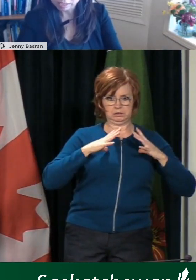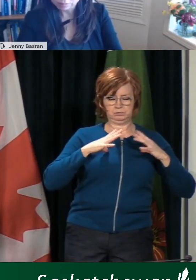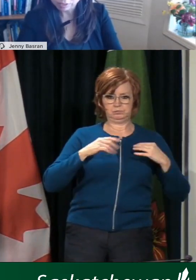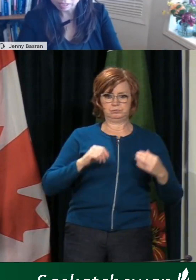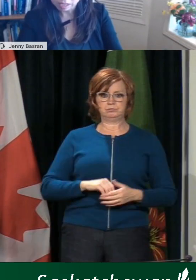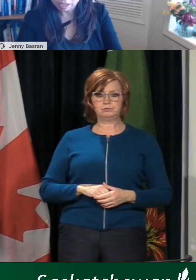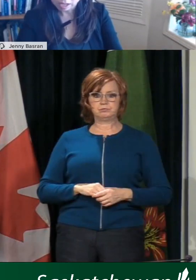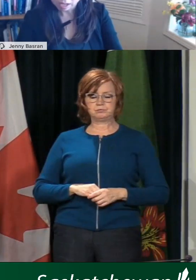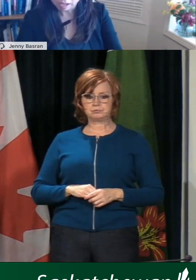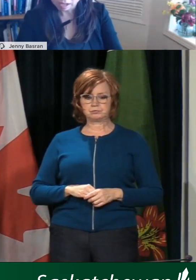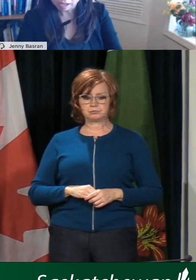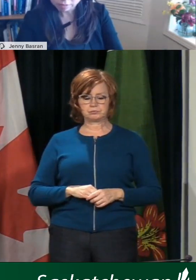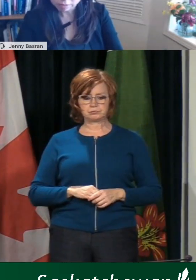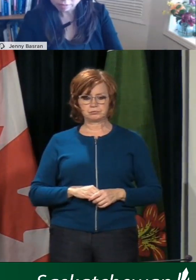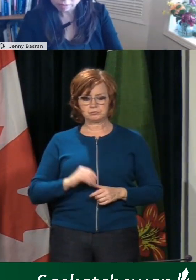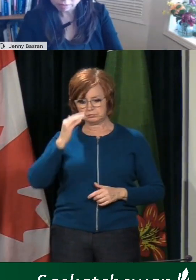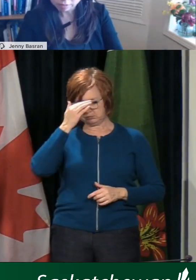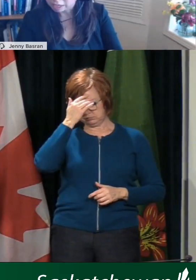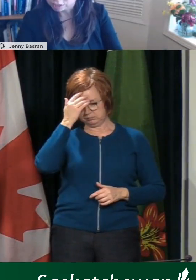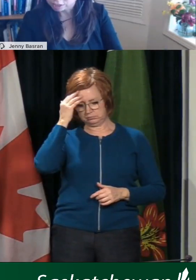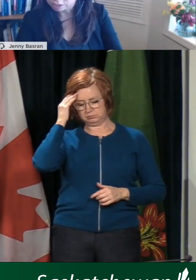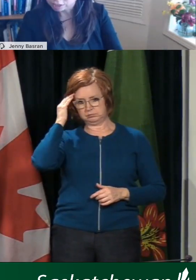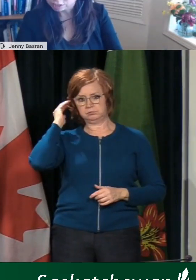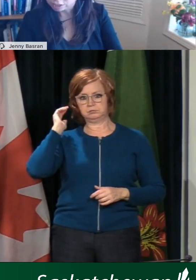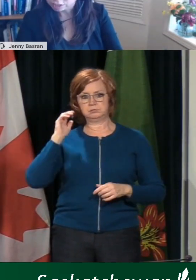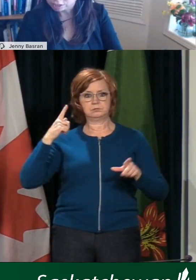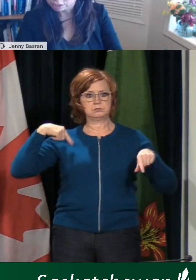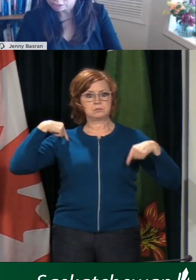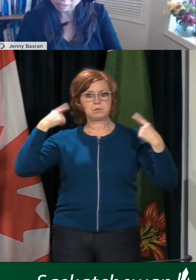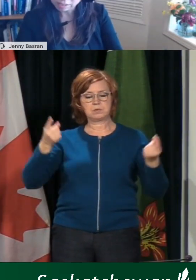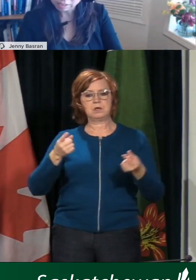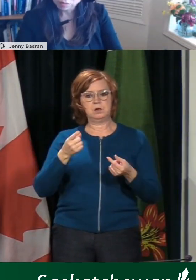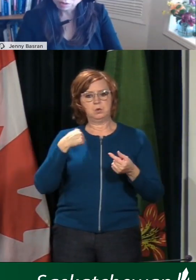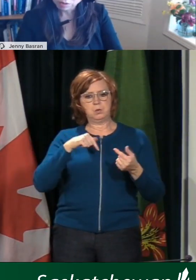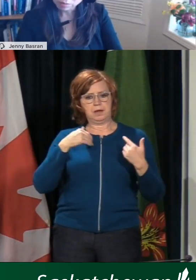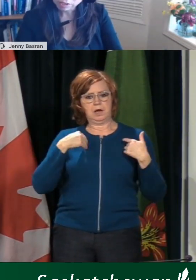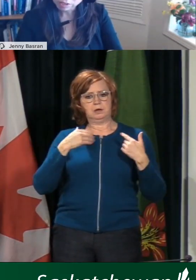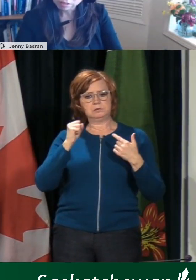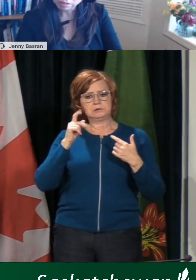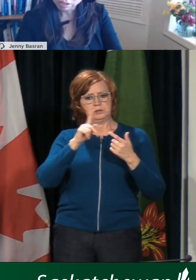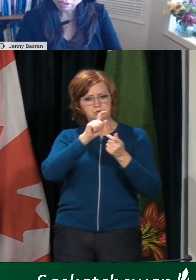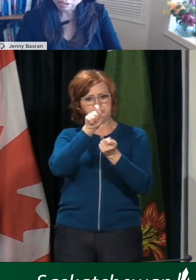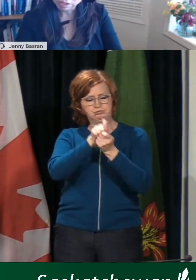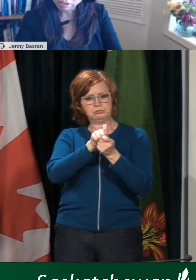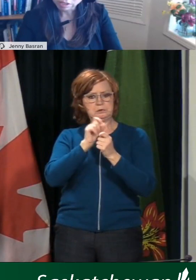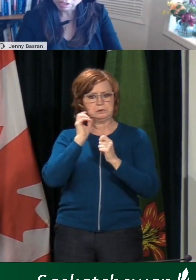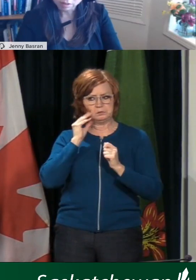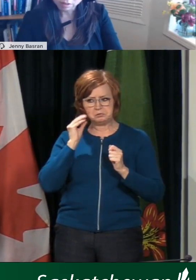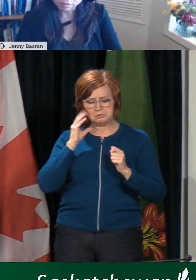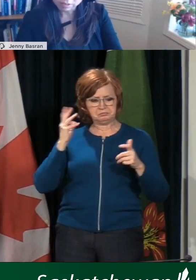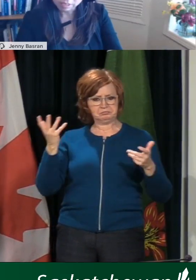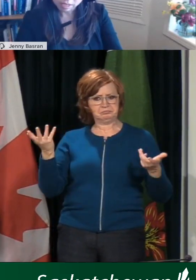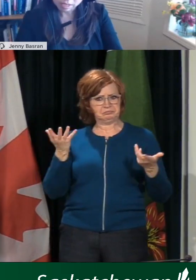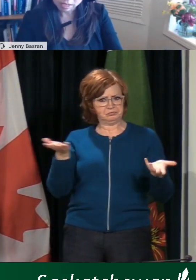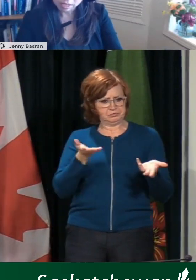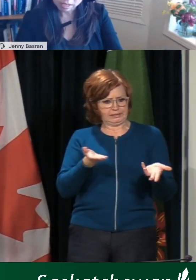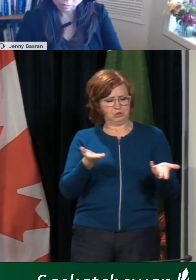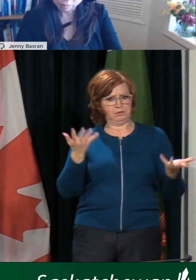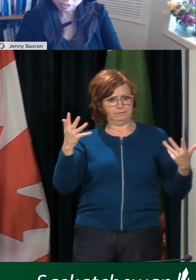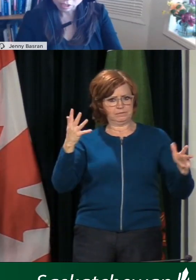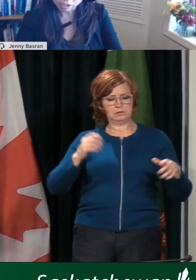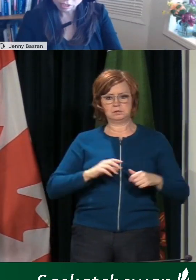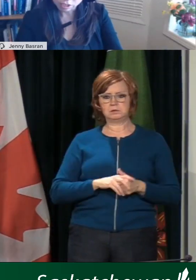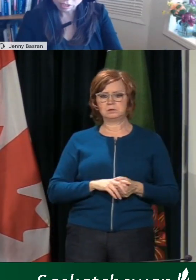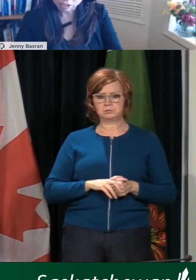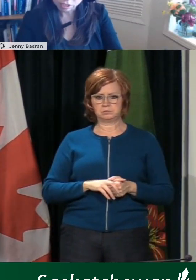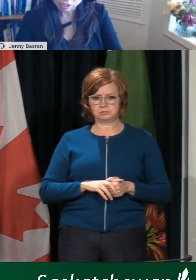we have had some Saskatchewan specific experience, we've been able to use that information to